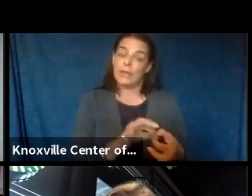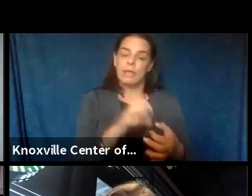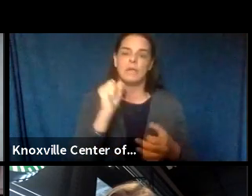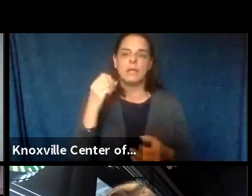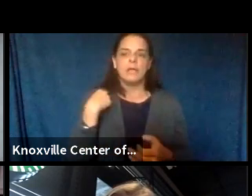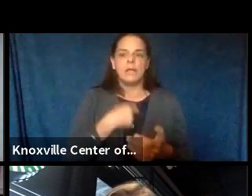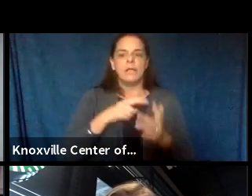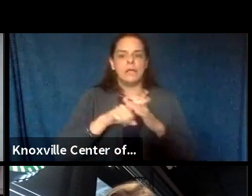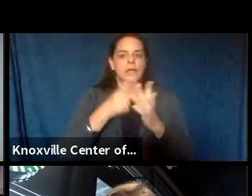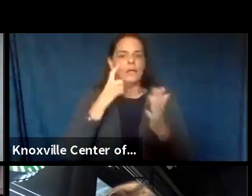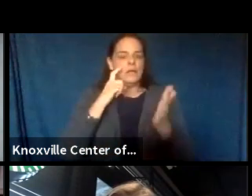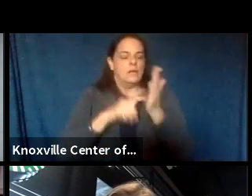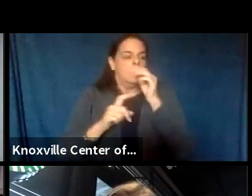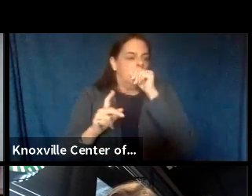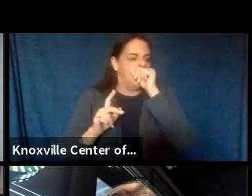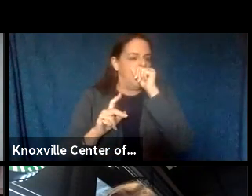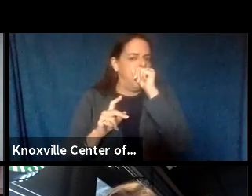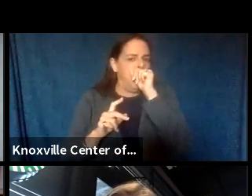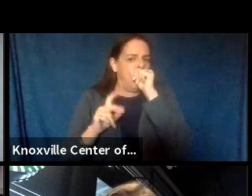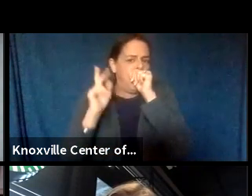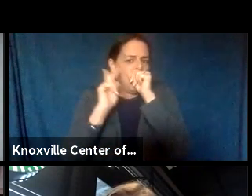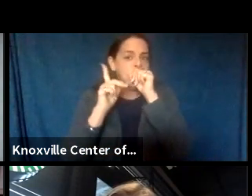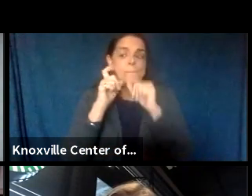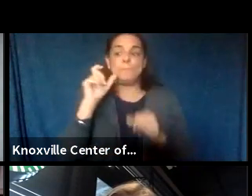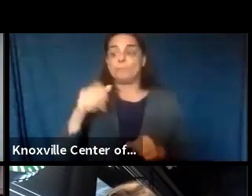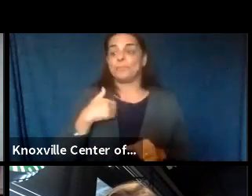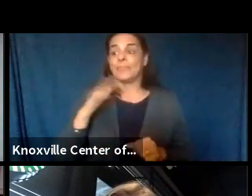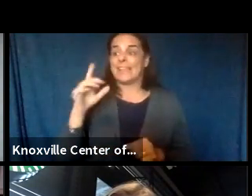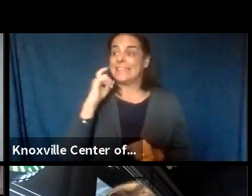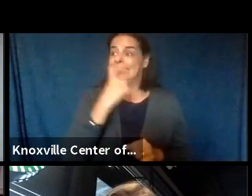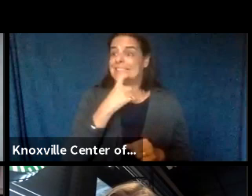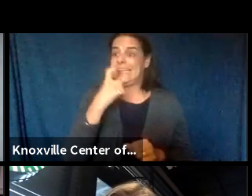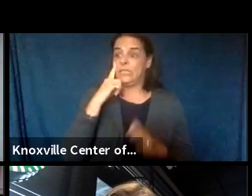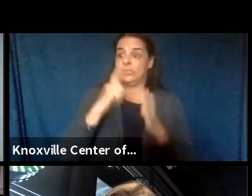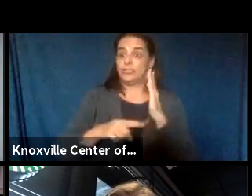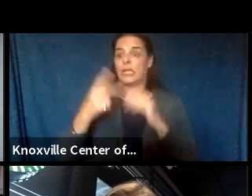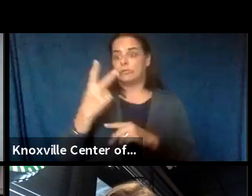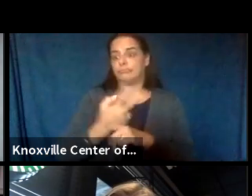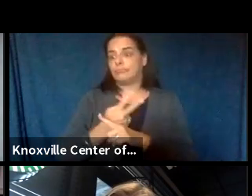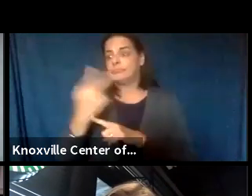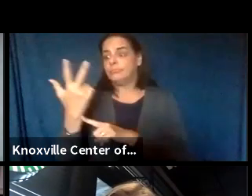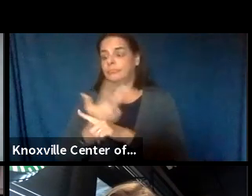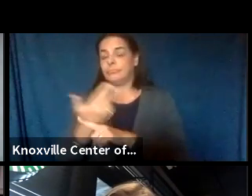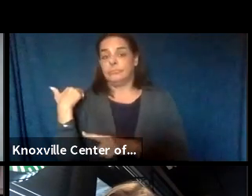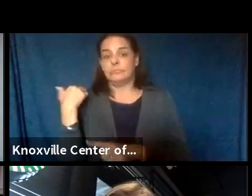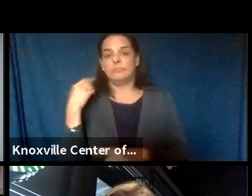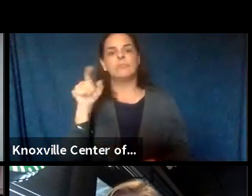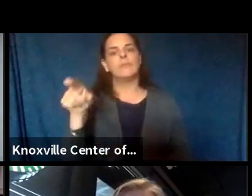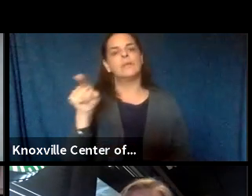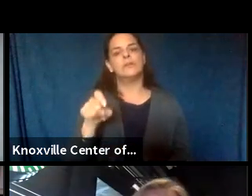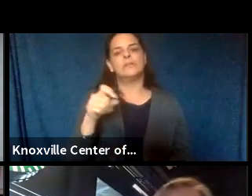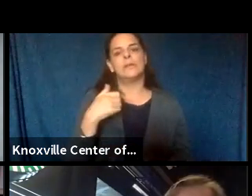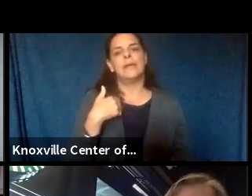see people who should have had their teeth cleaned 2 or 3 months ago, should have had a filling put in, and now they